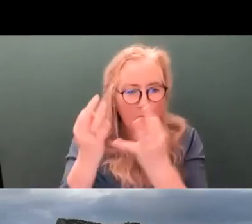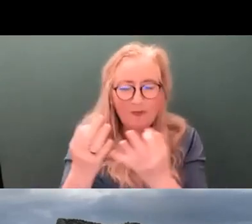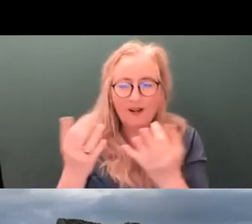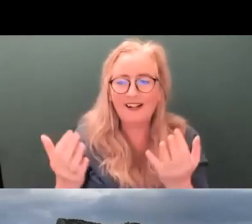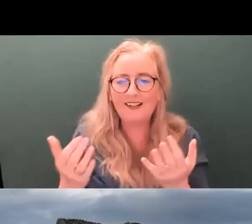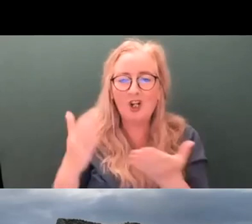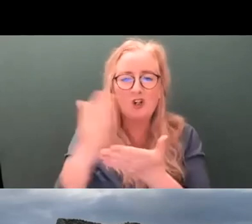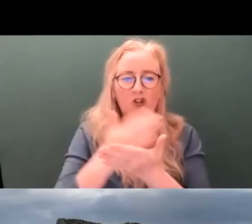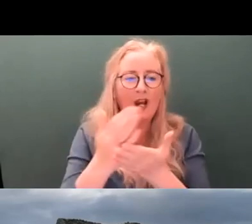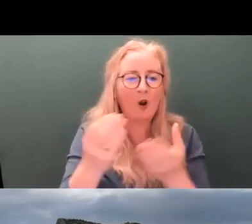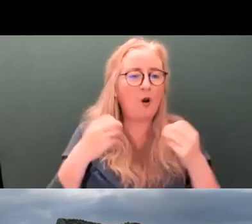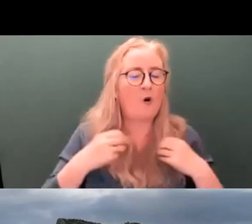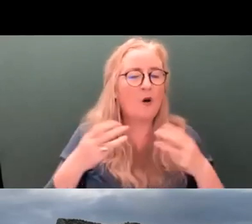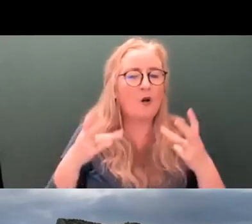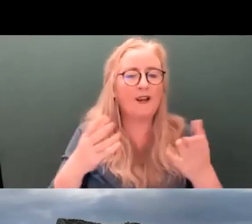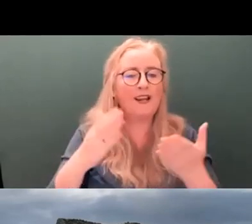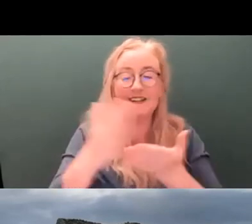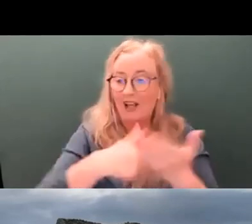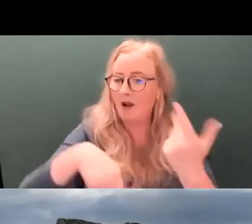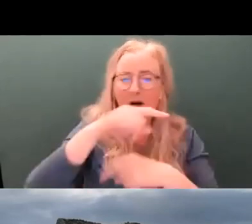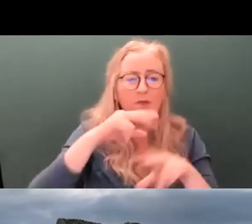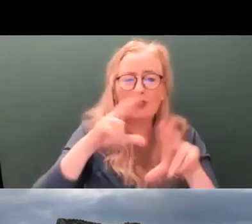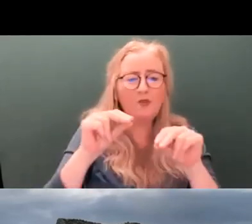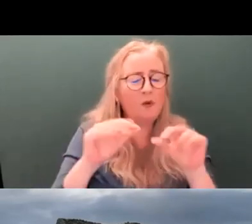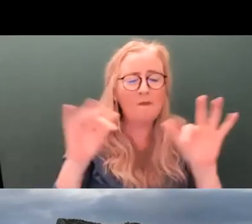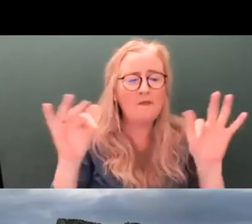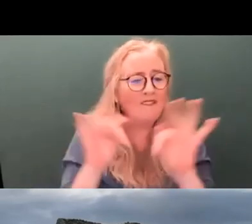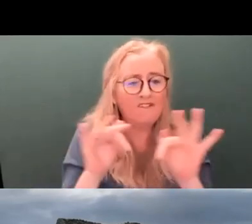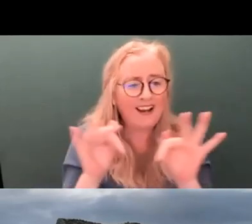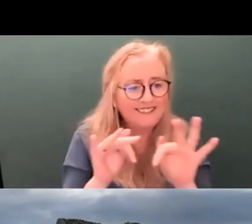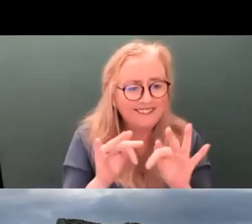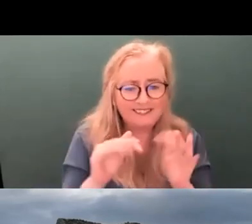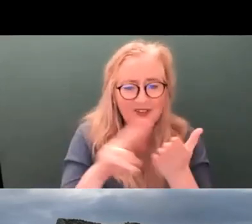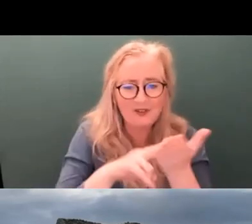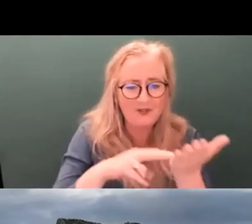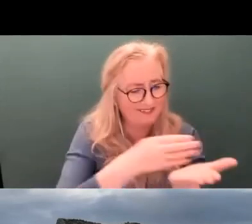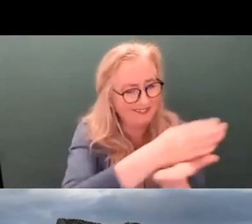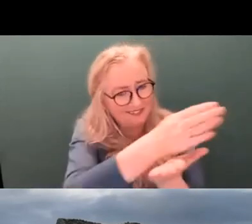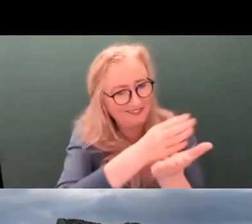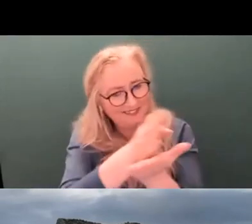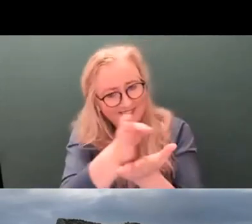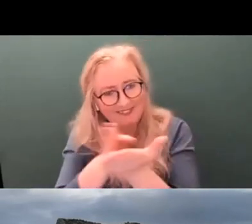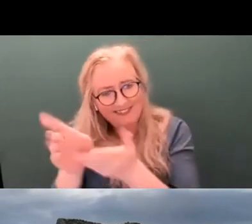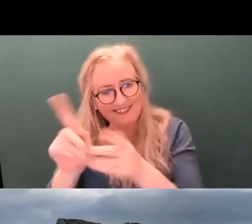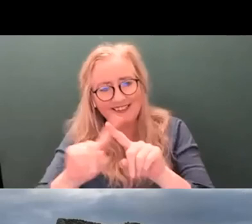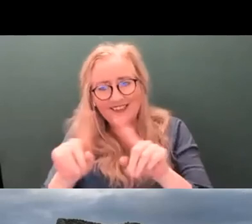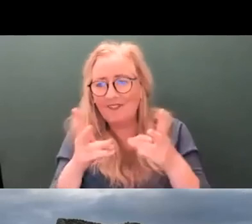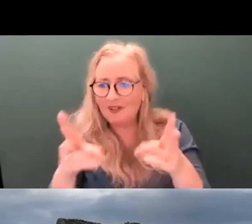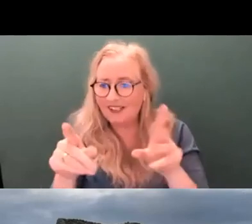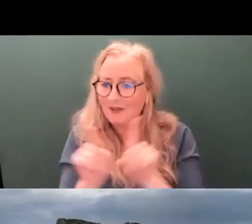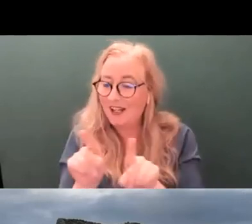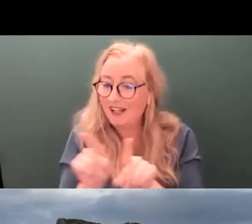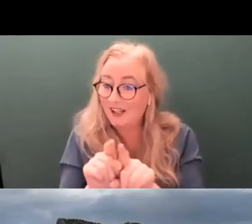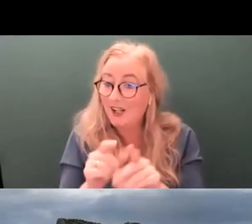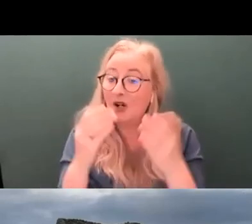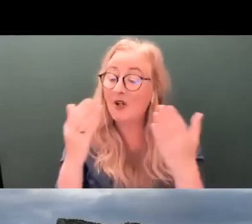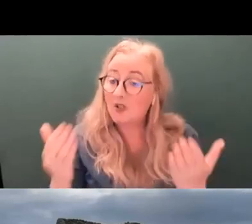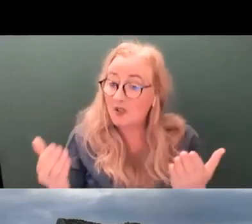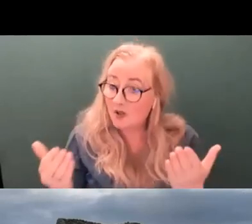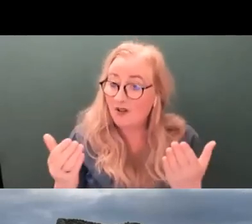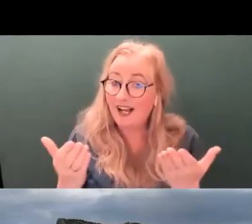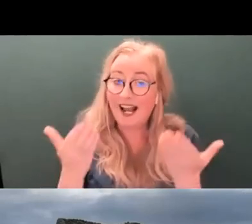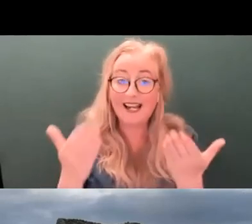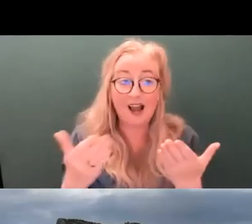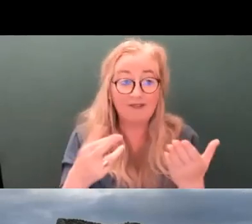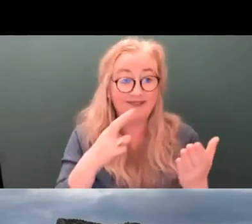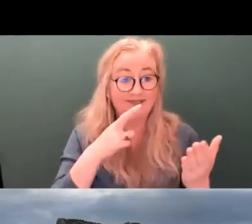getting in touch with each other. So don't be afraid to use those avenues as well. And so we are close